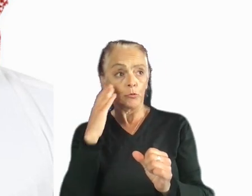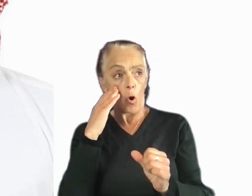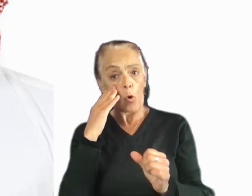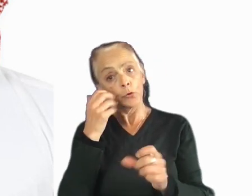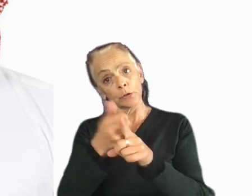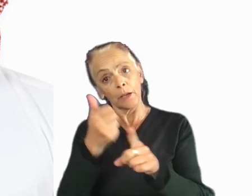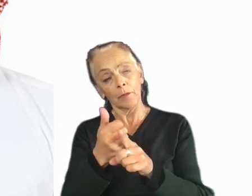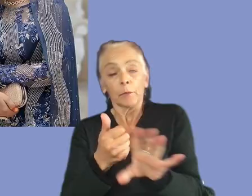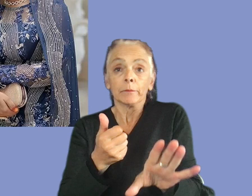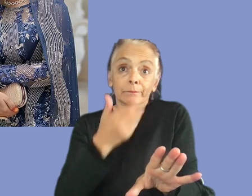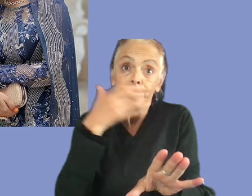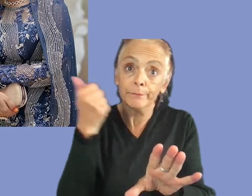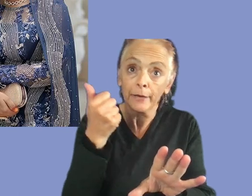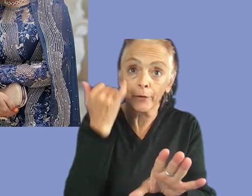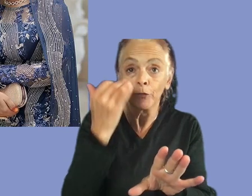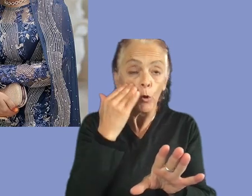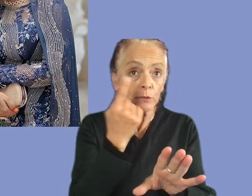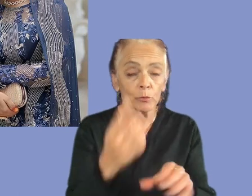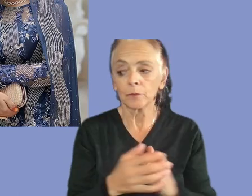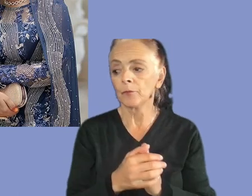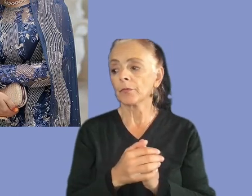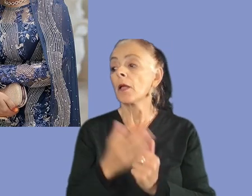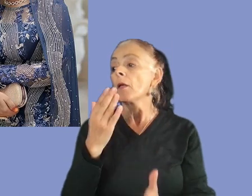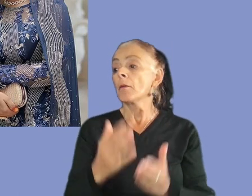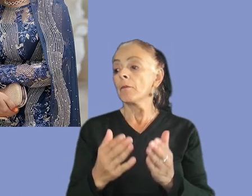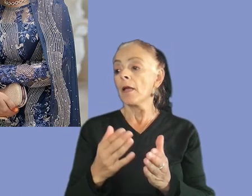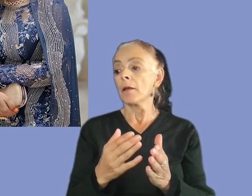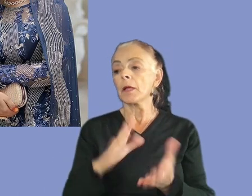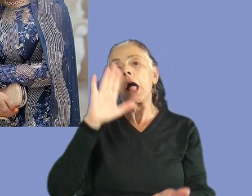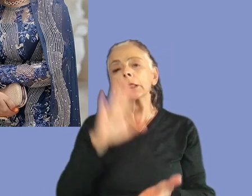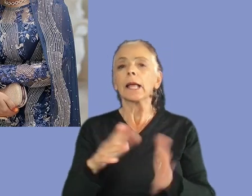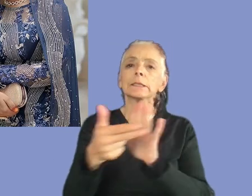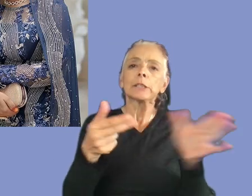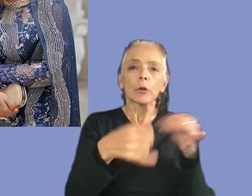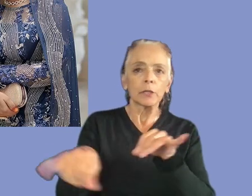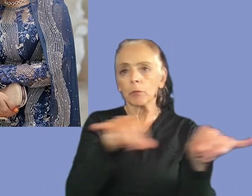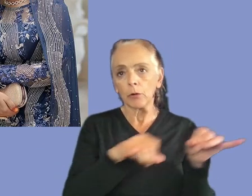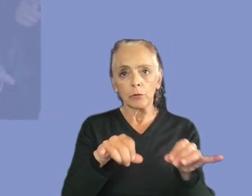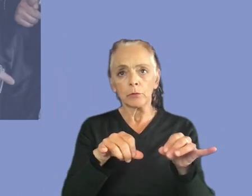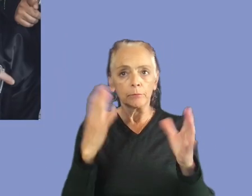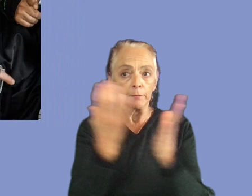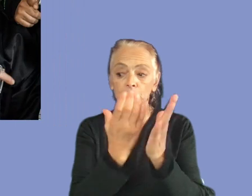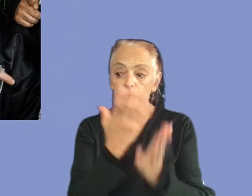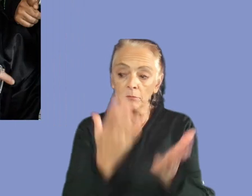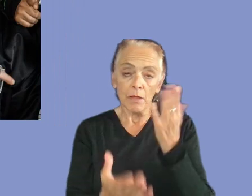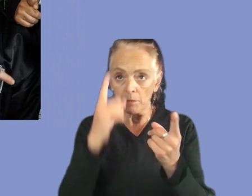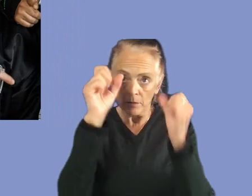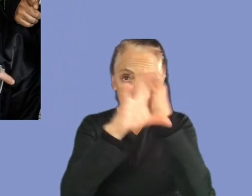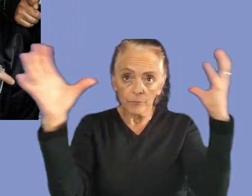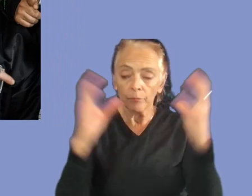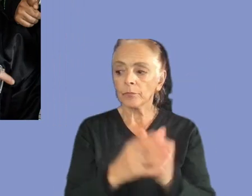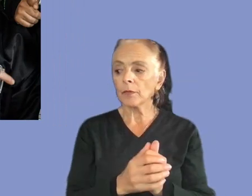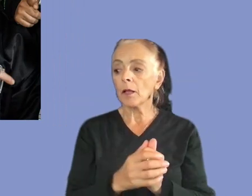would be preferable. You might even have conjured up a less stereotypical depiction of a Muslim. But